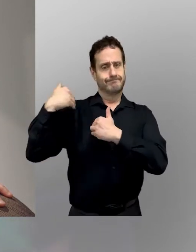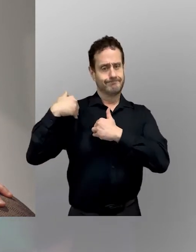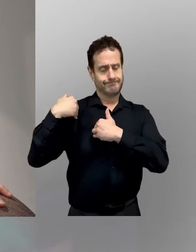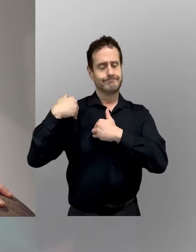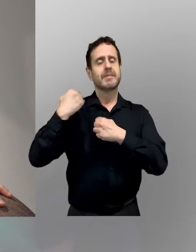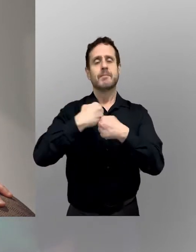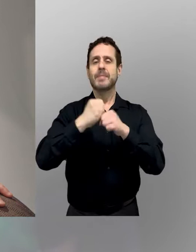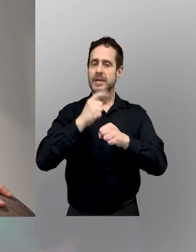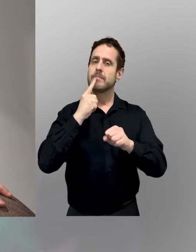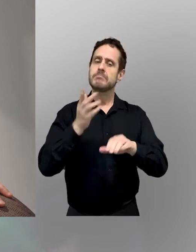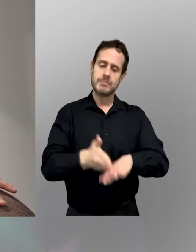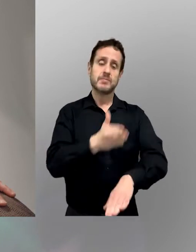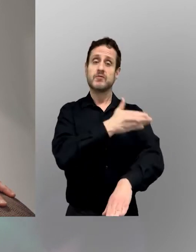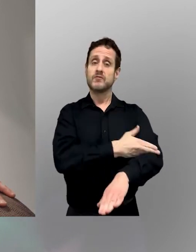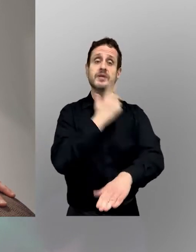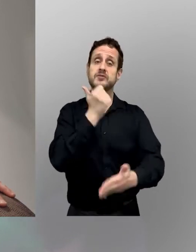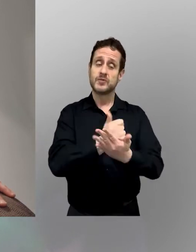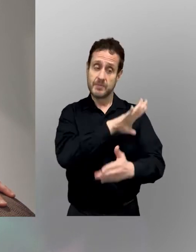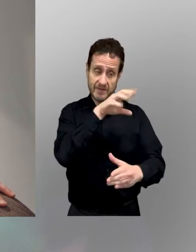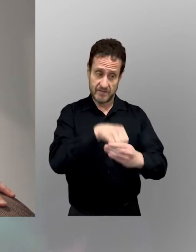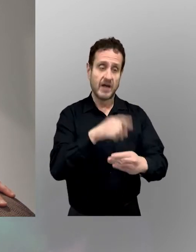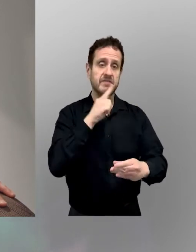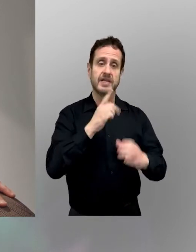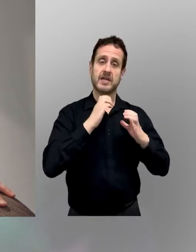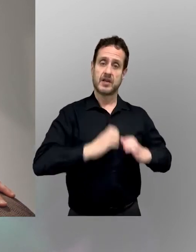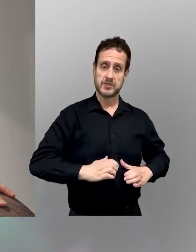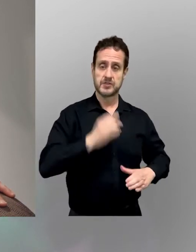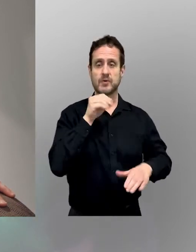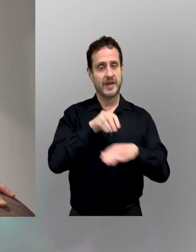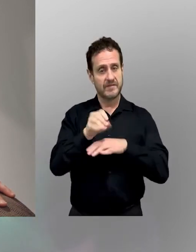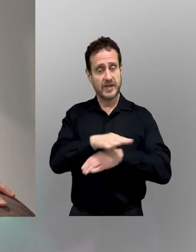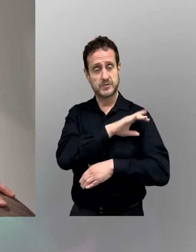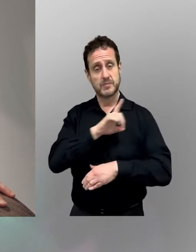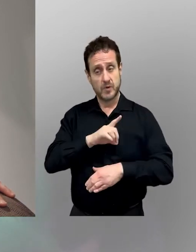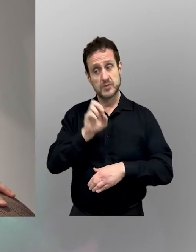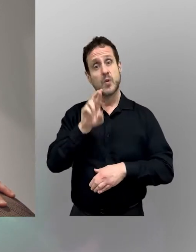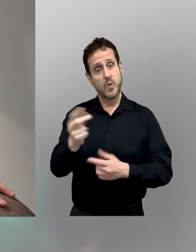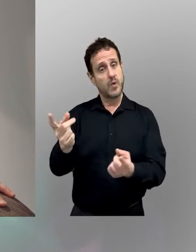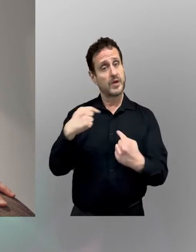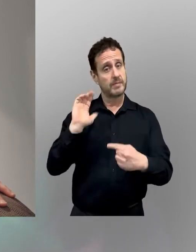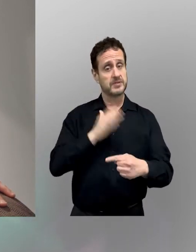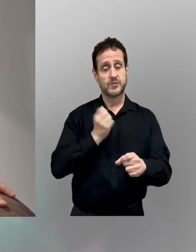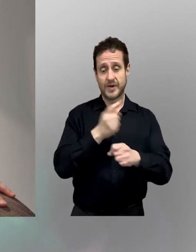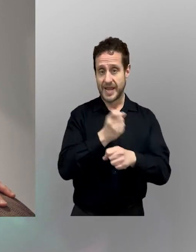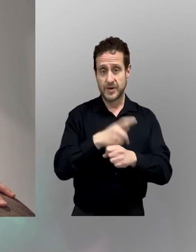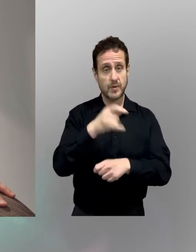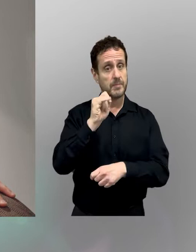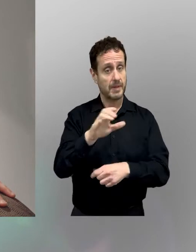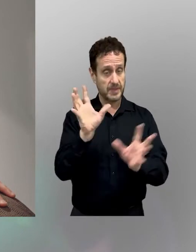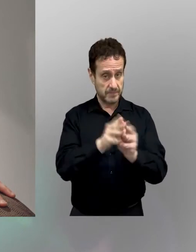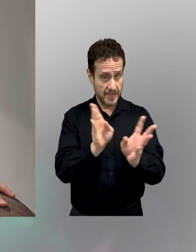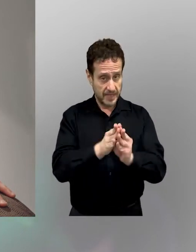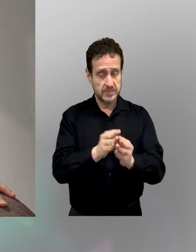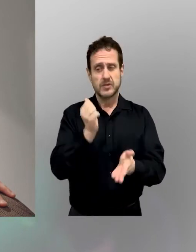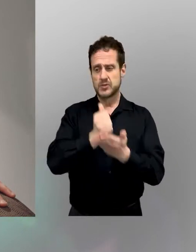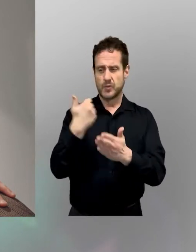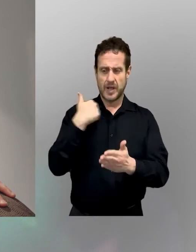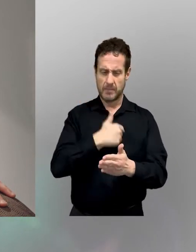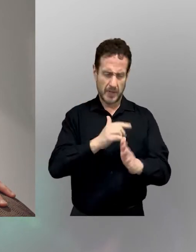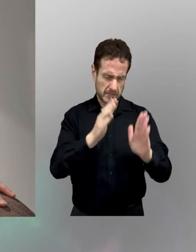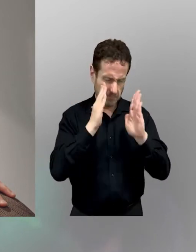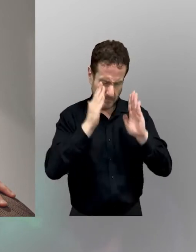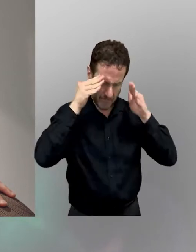difference by participating on consumer and advisory boards, or by attending our annual public meetings to keep